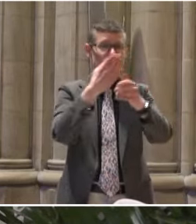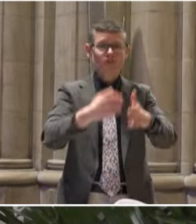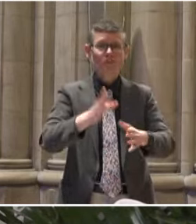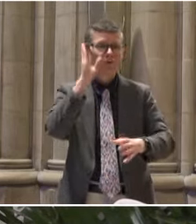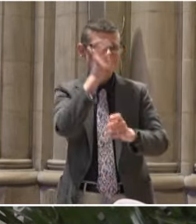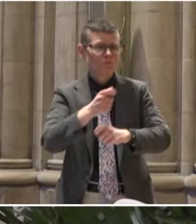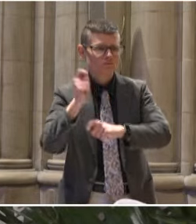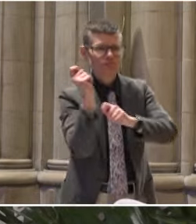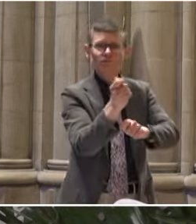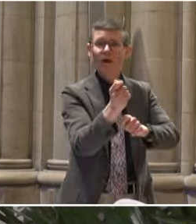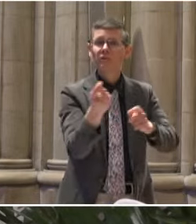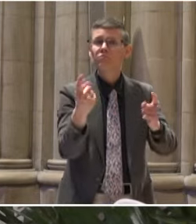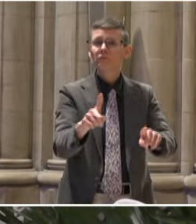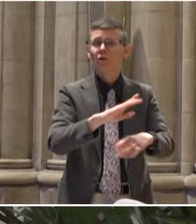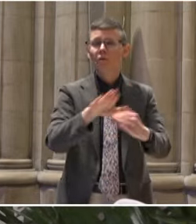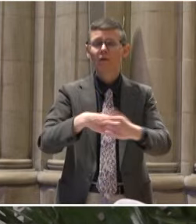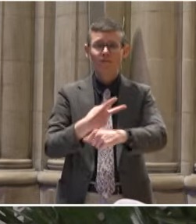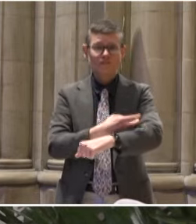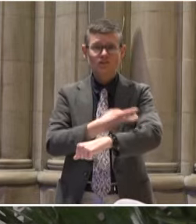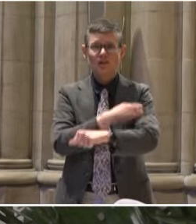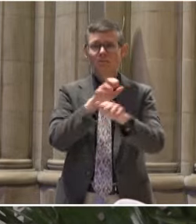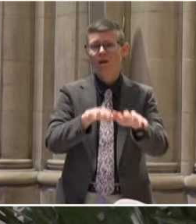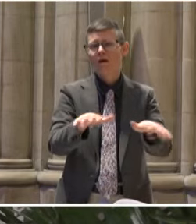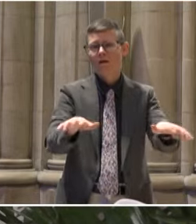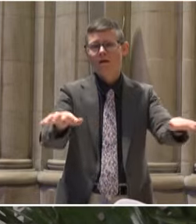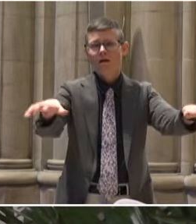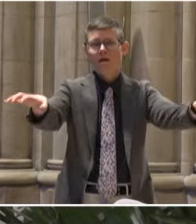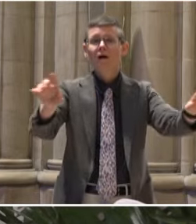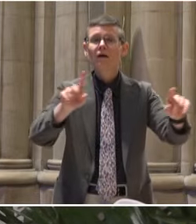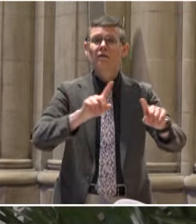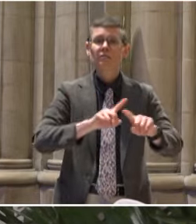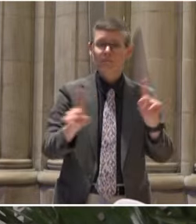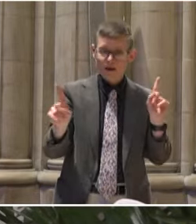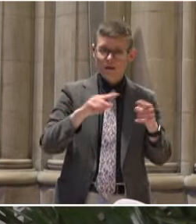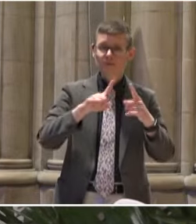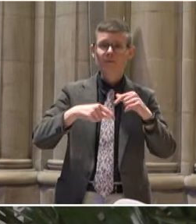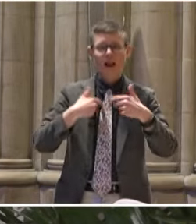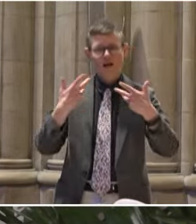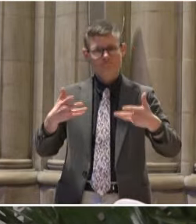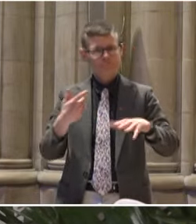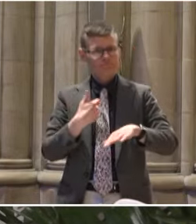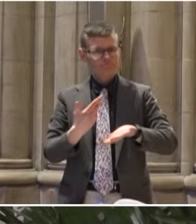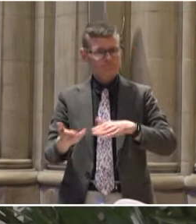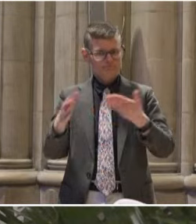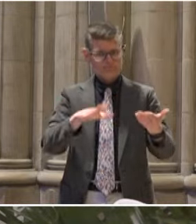scattered. But after I am raised up, I will go before you to Galilee.